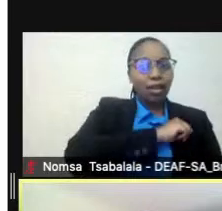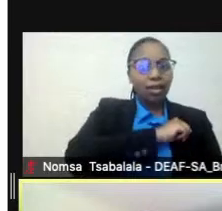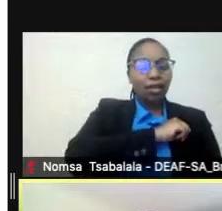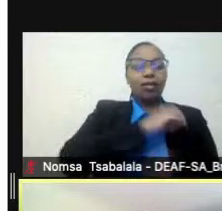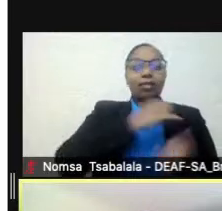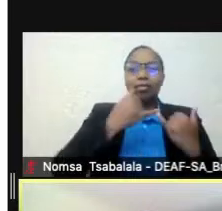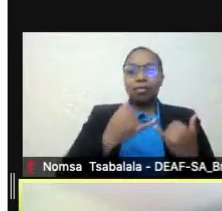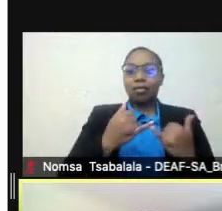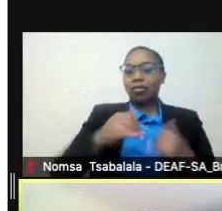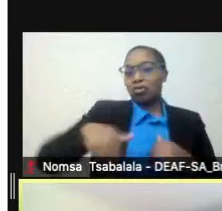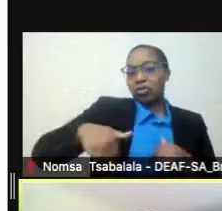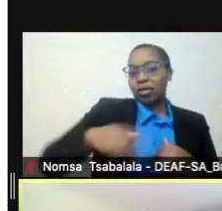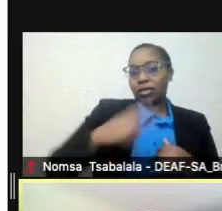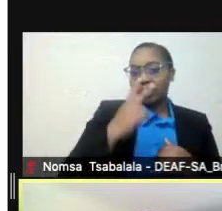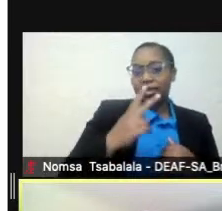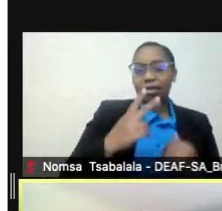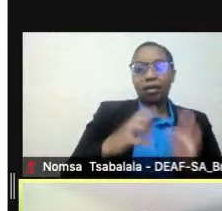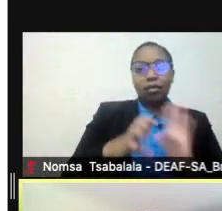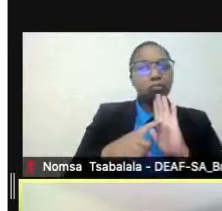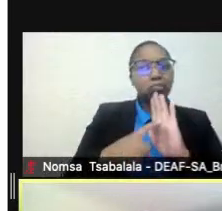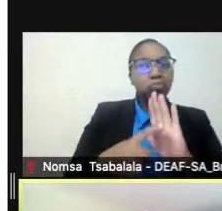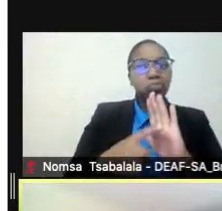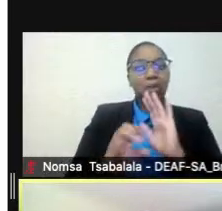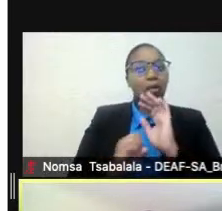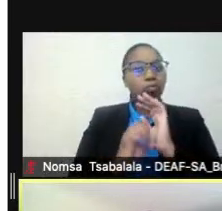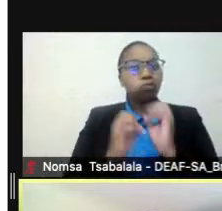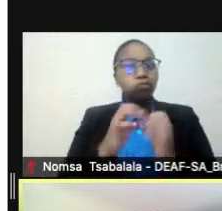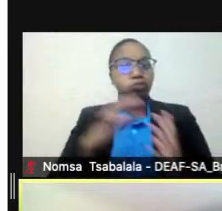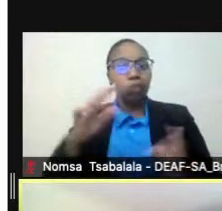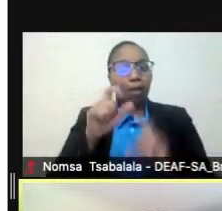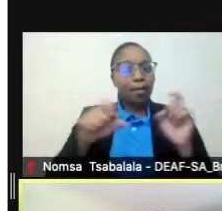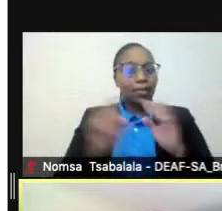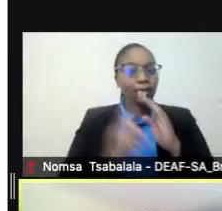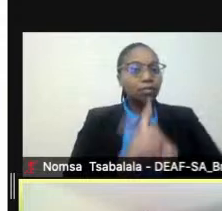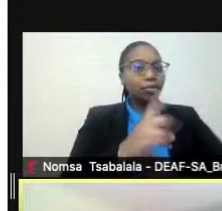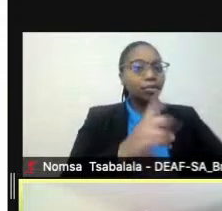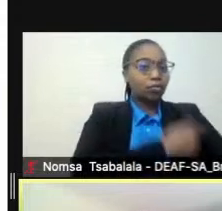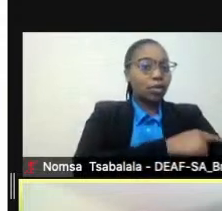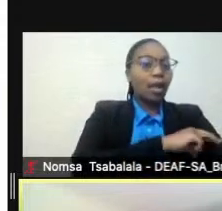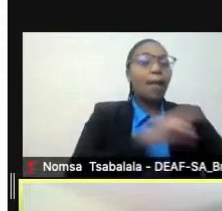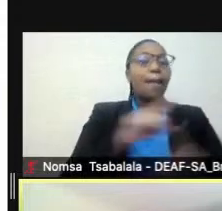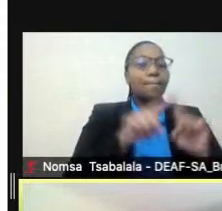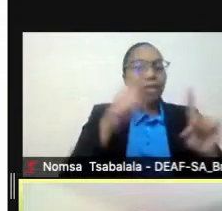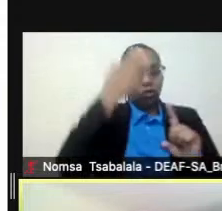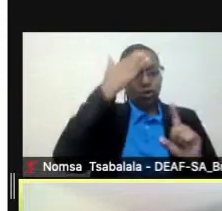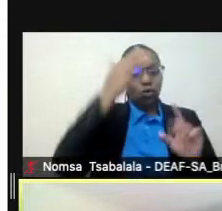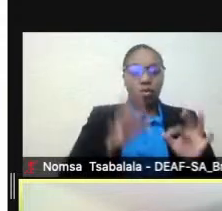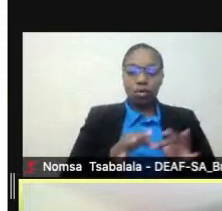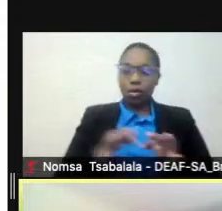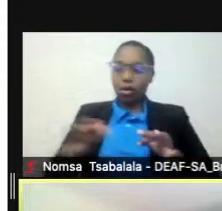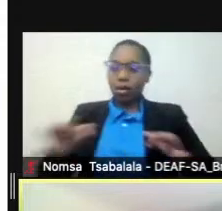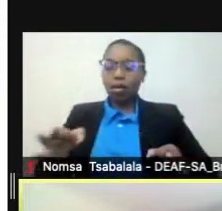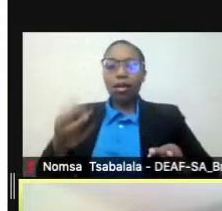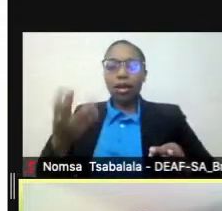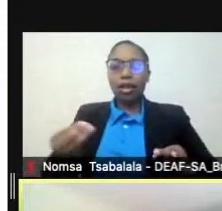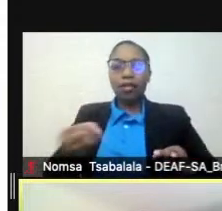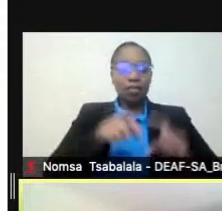seen any indications of increases in hospitalizations, but we know there is this lag between case